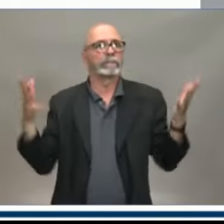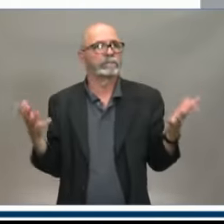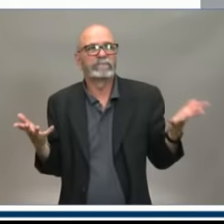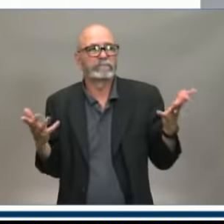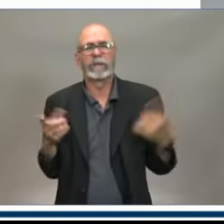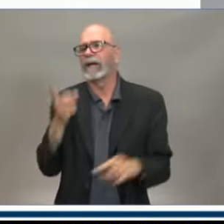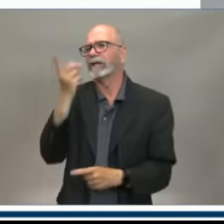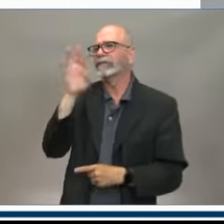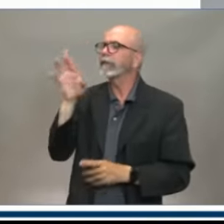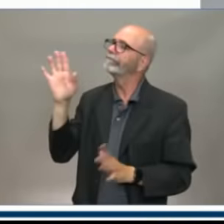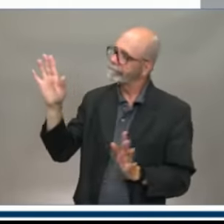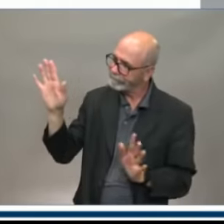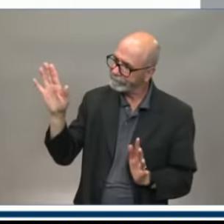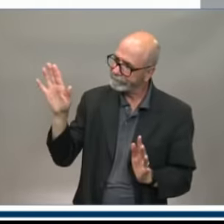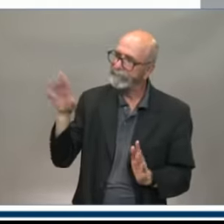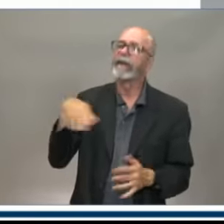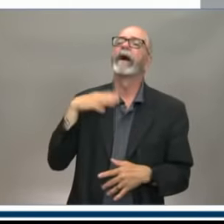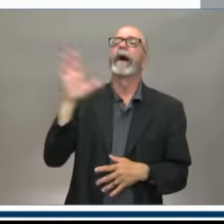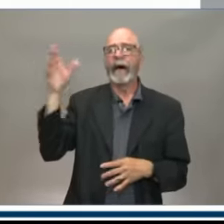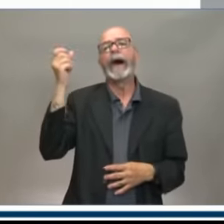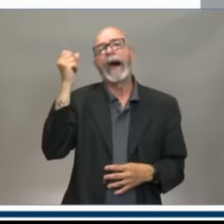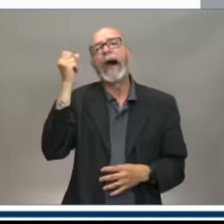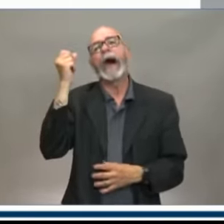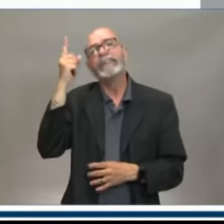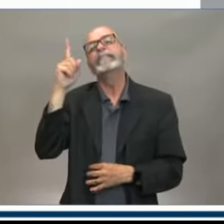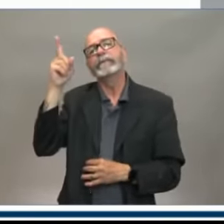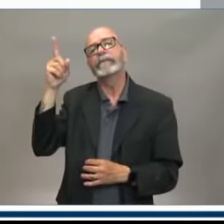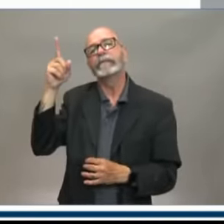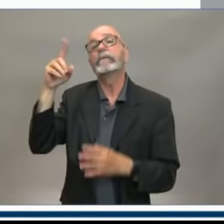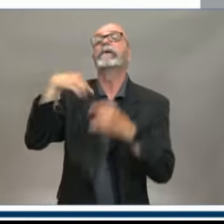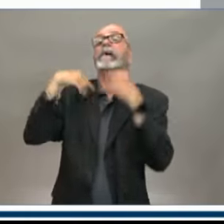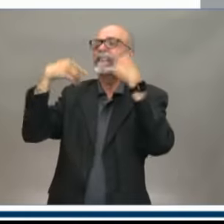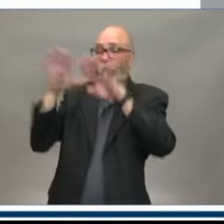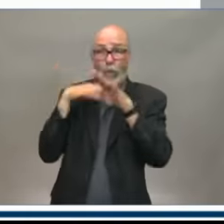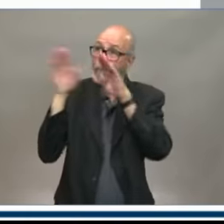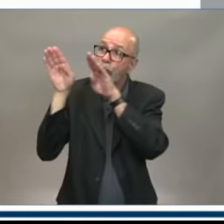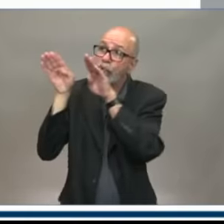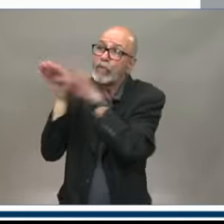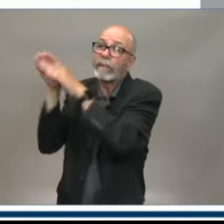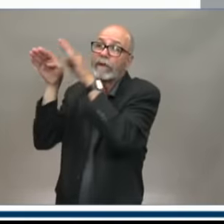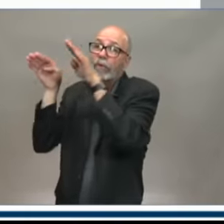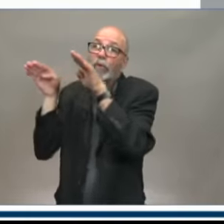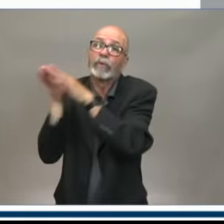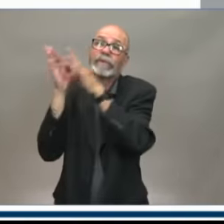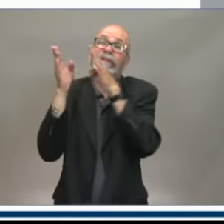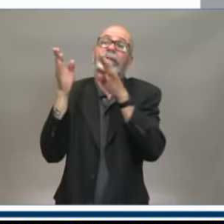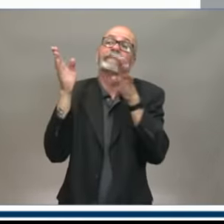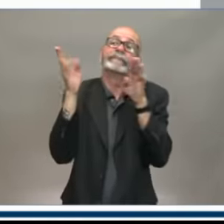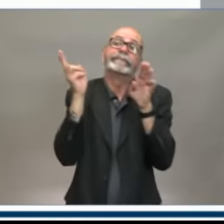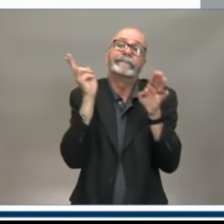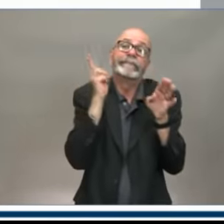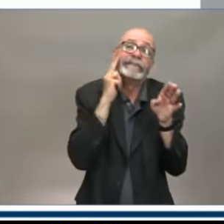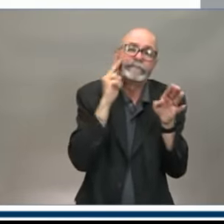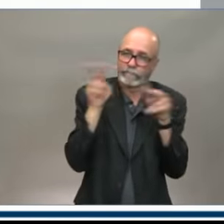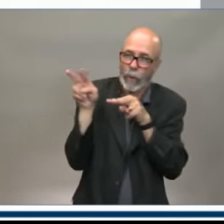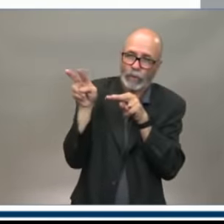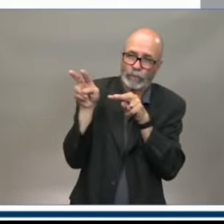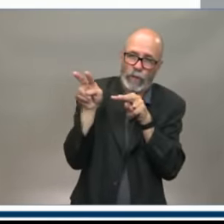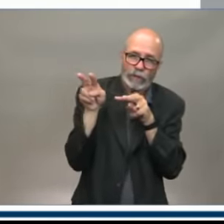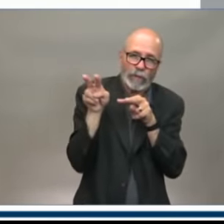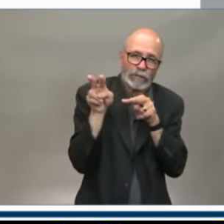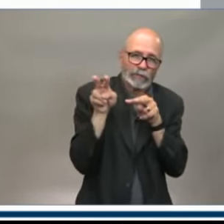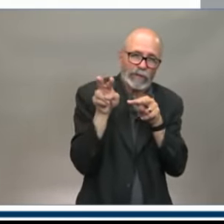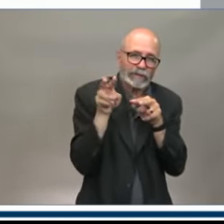hand. As we reopen, as you've heard me say many times, that how we monitor, the ability to closely monitor